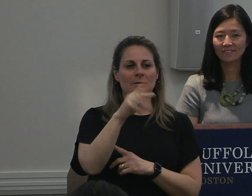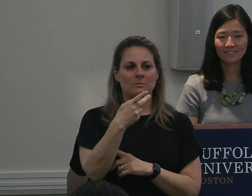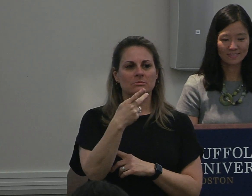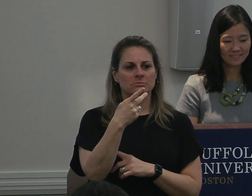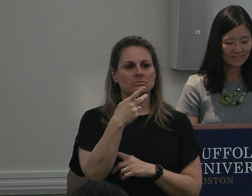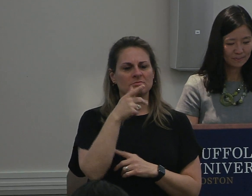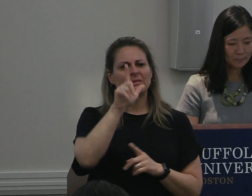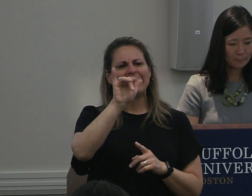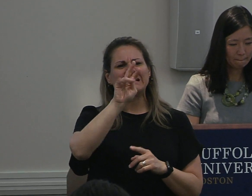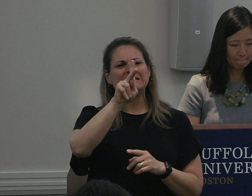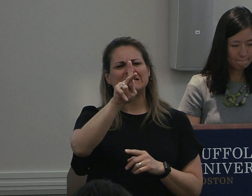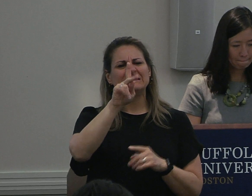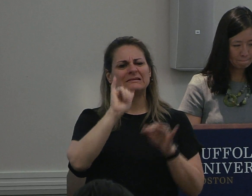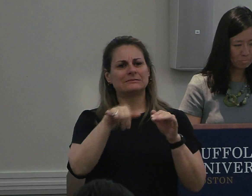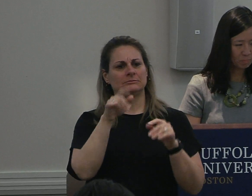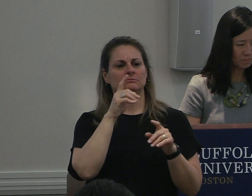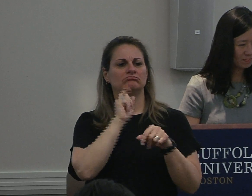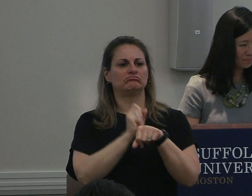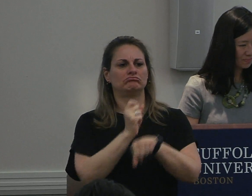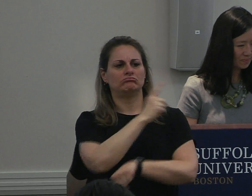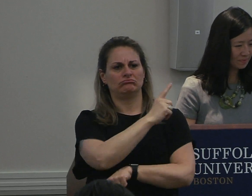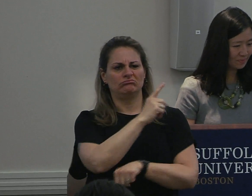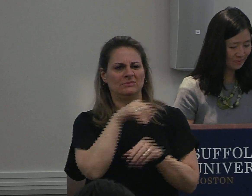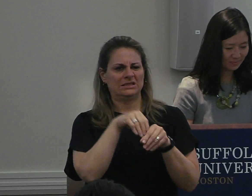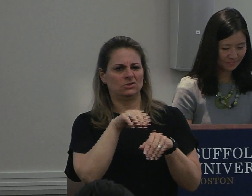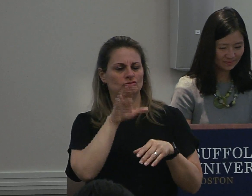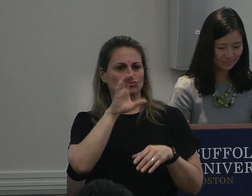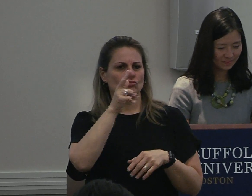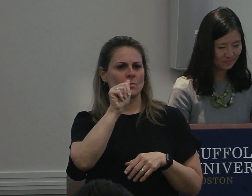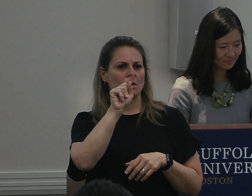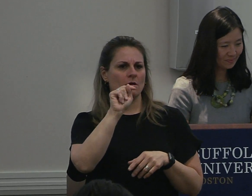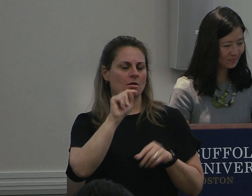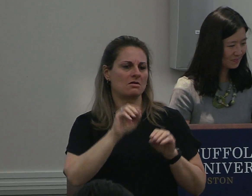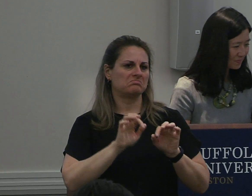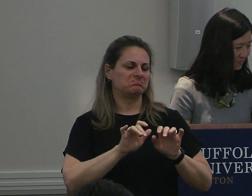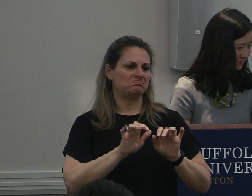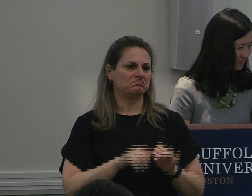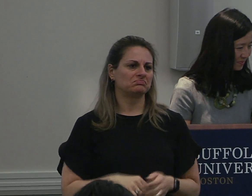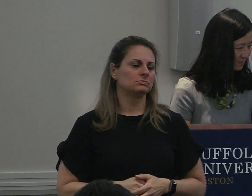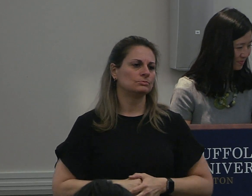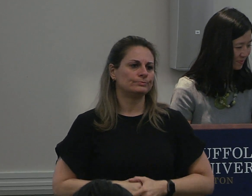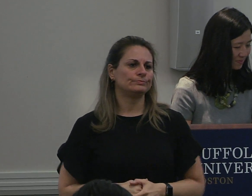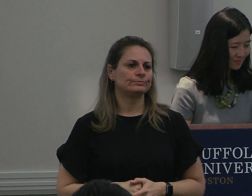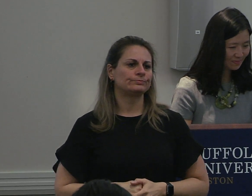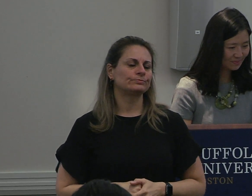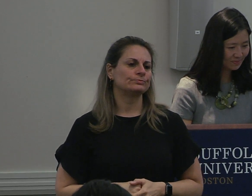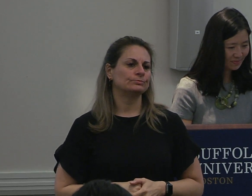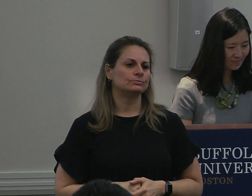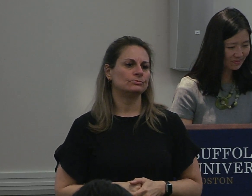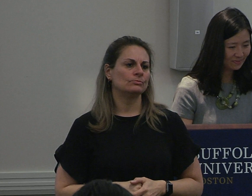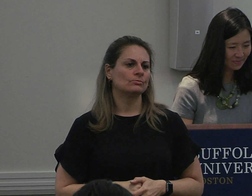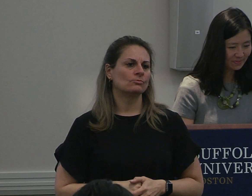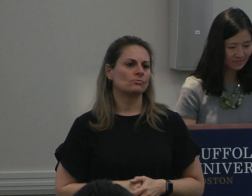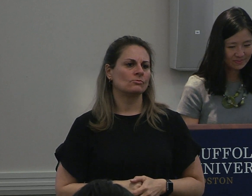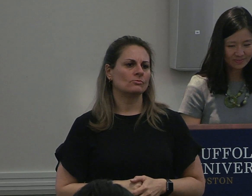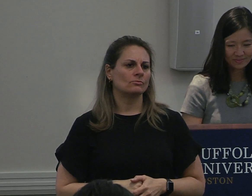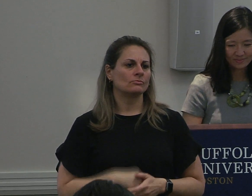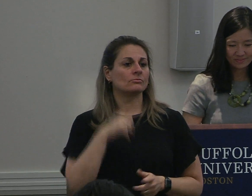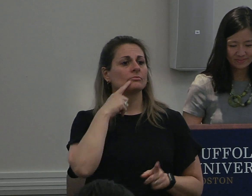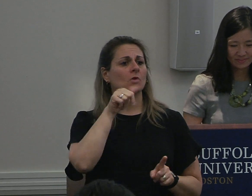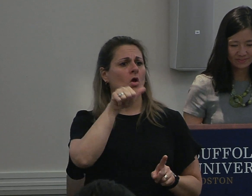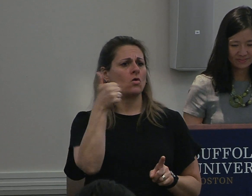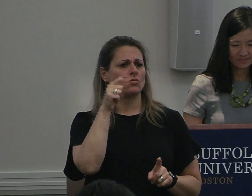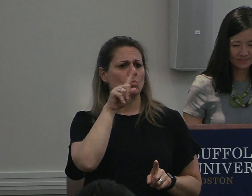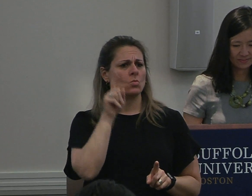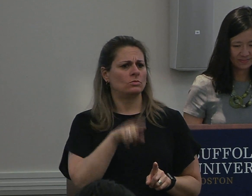Colleen, are you able to ask Giuseppe to unmute? Yes. Giuseppe, please ask your